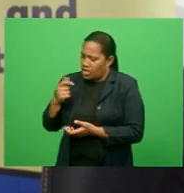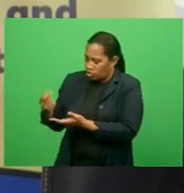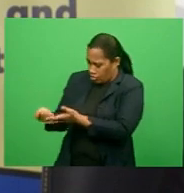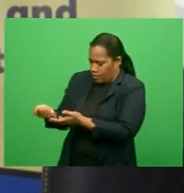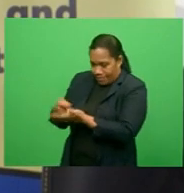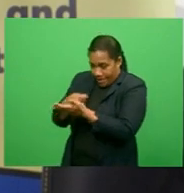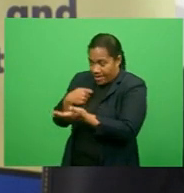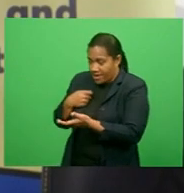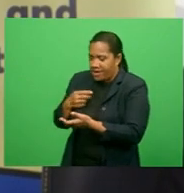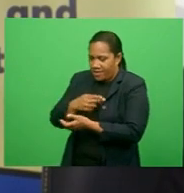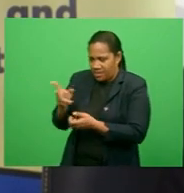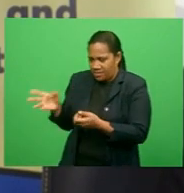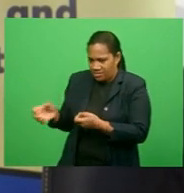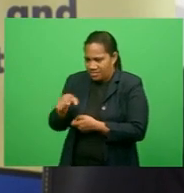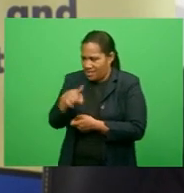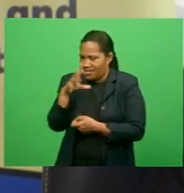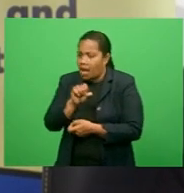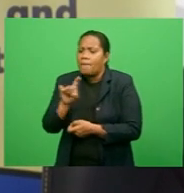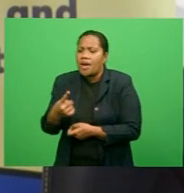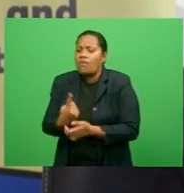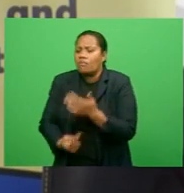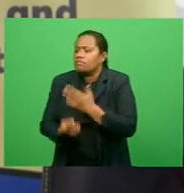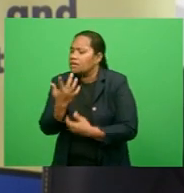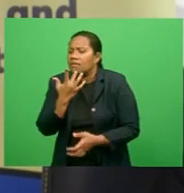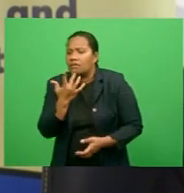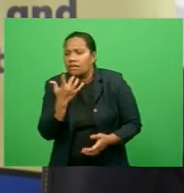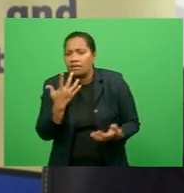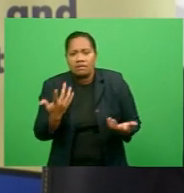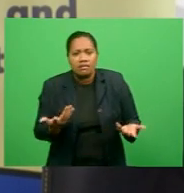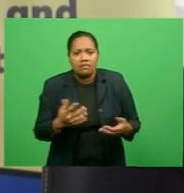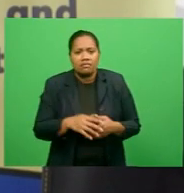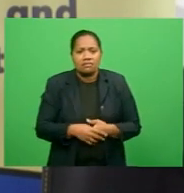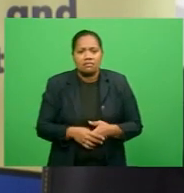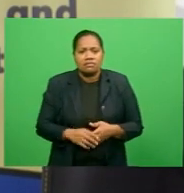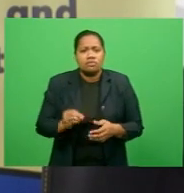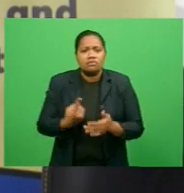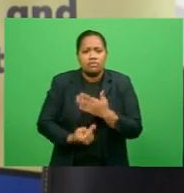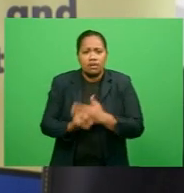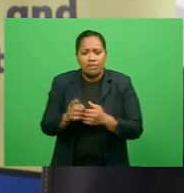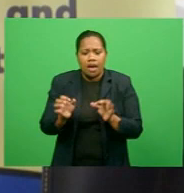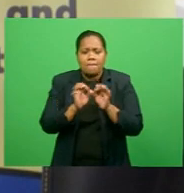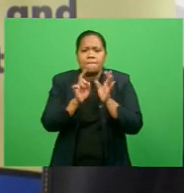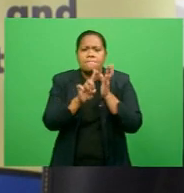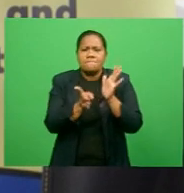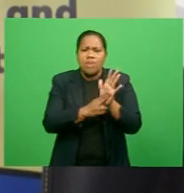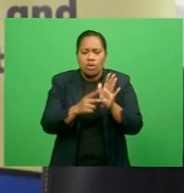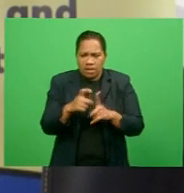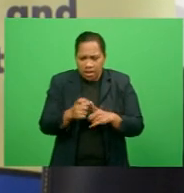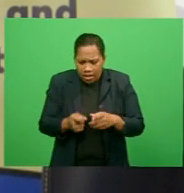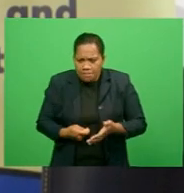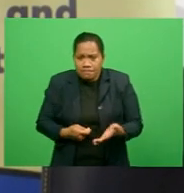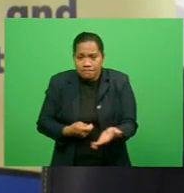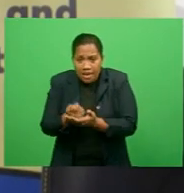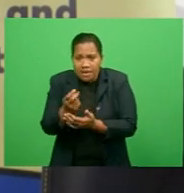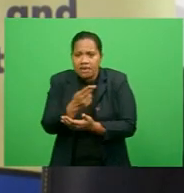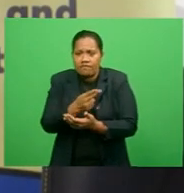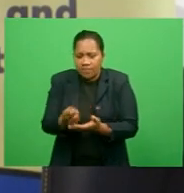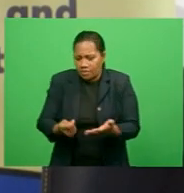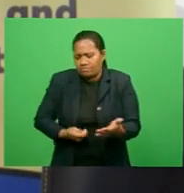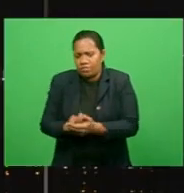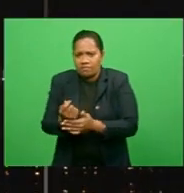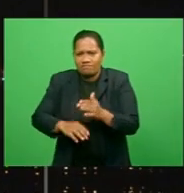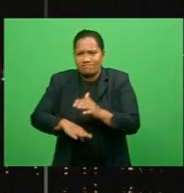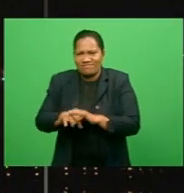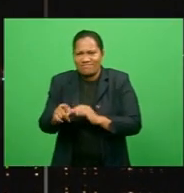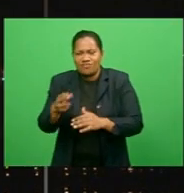only the bond, it is bond plus the rent, and then they disappear. In many instances, the council have been able to assist these